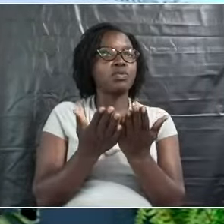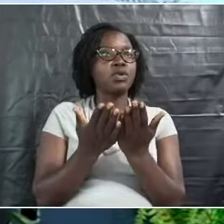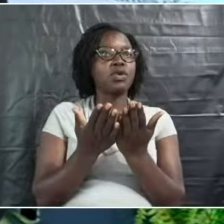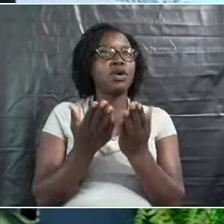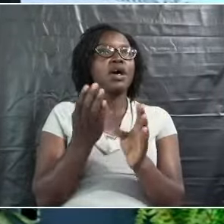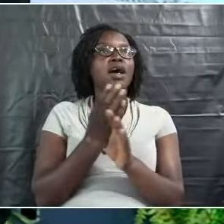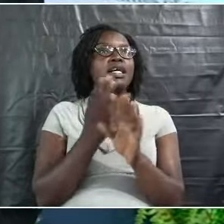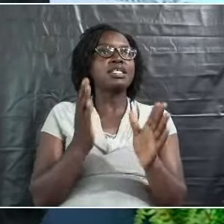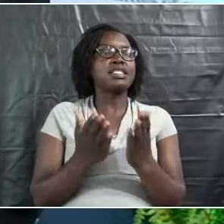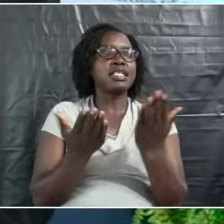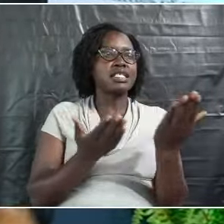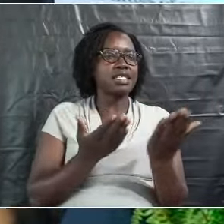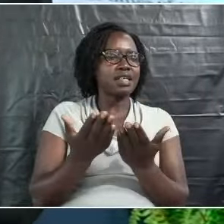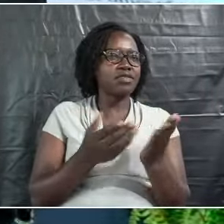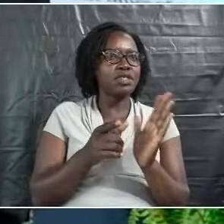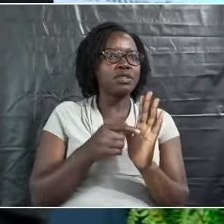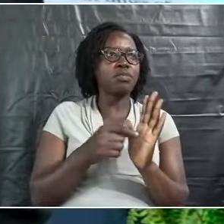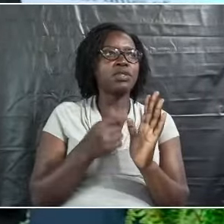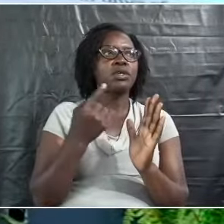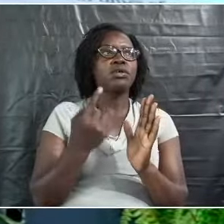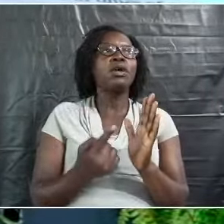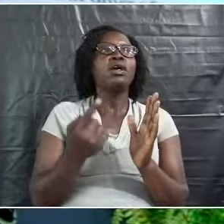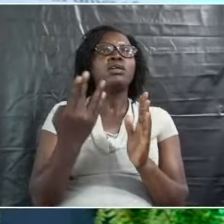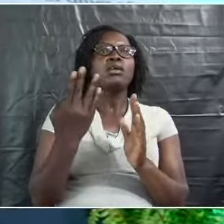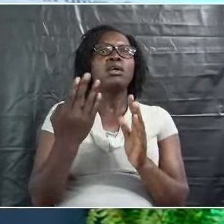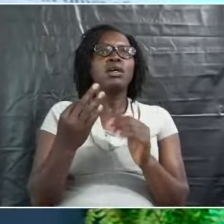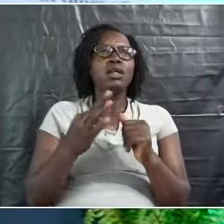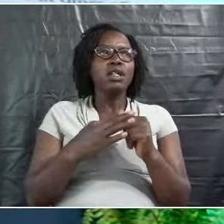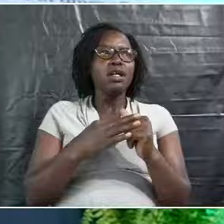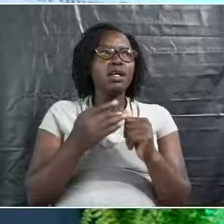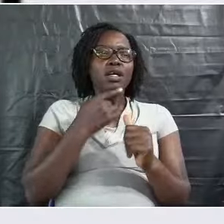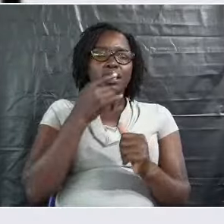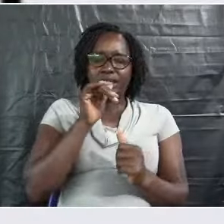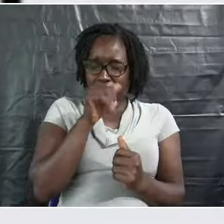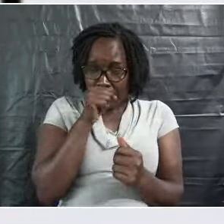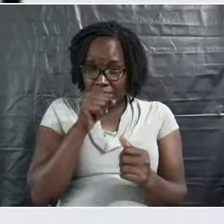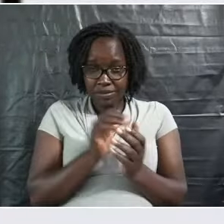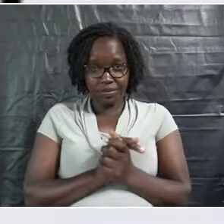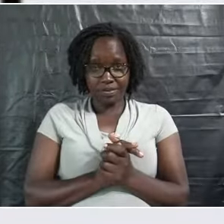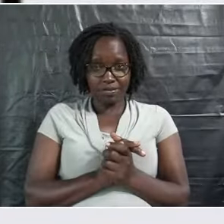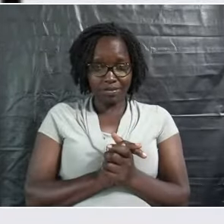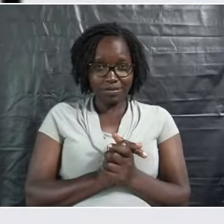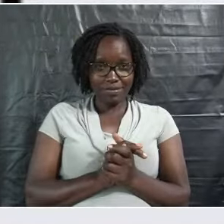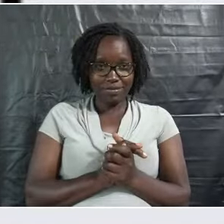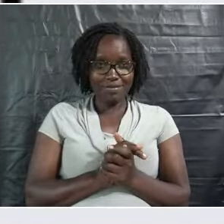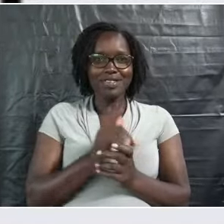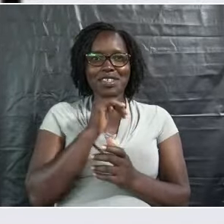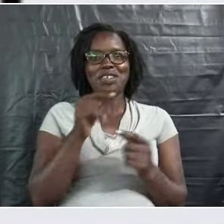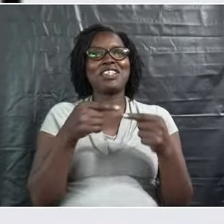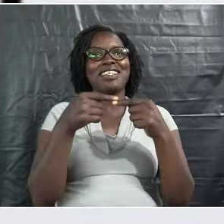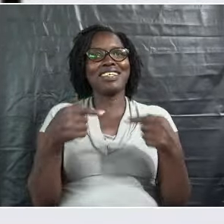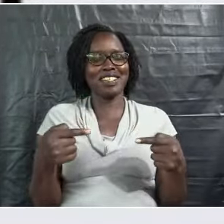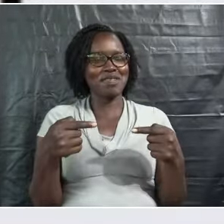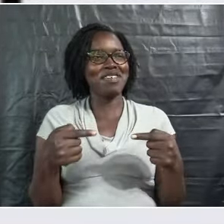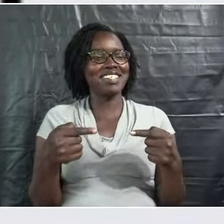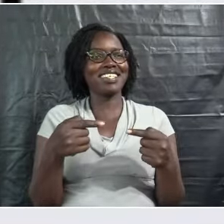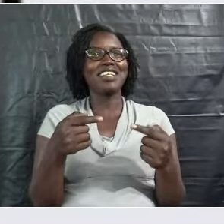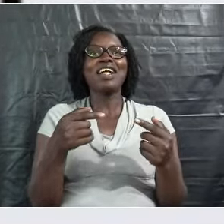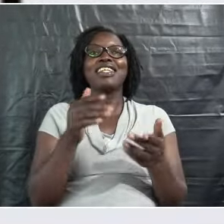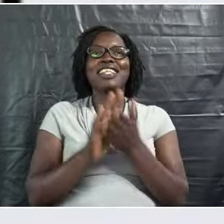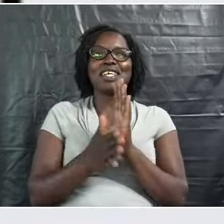Christian Service, on page 148. She says, it is not the empty cup that we